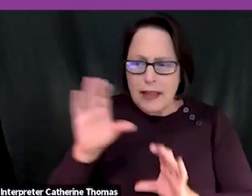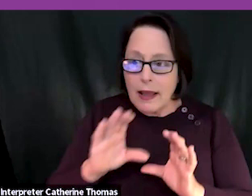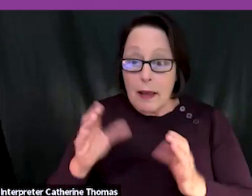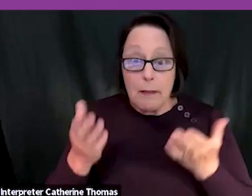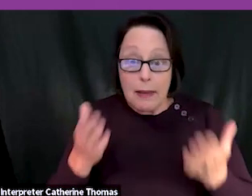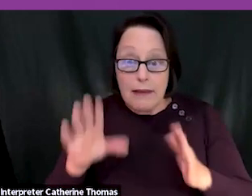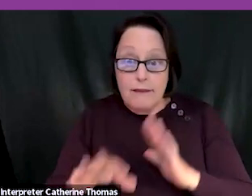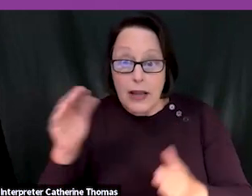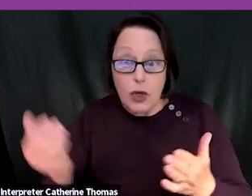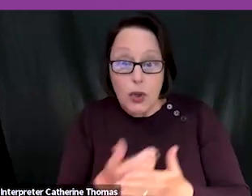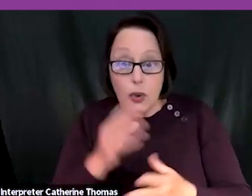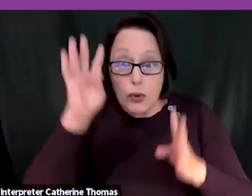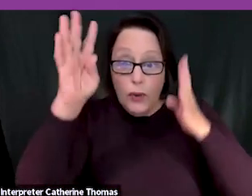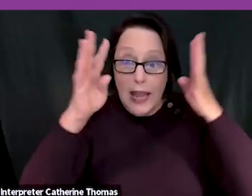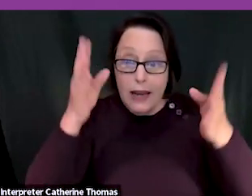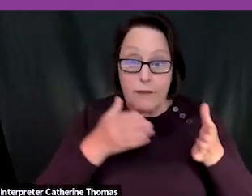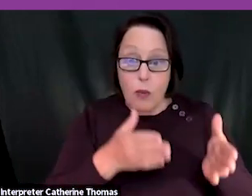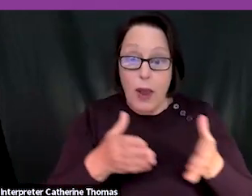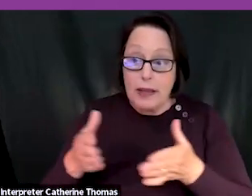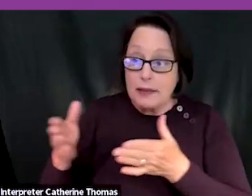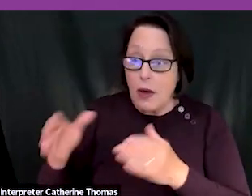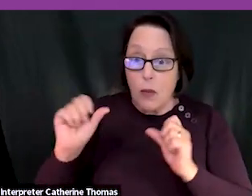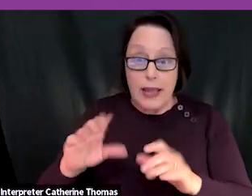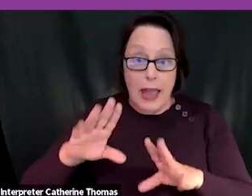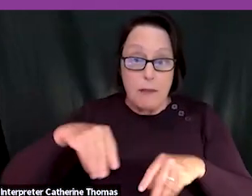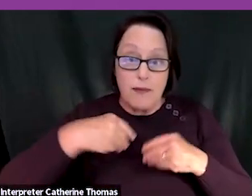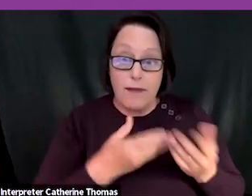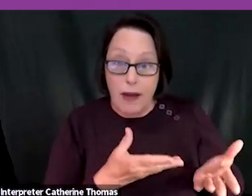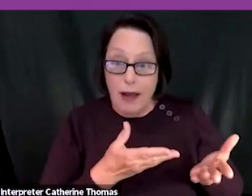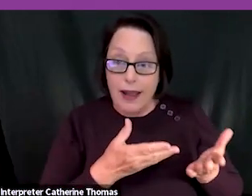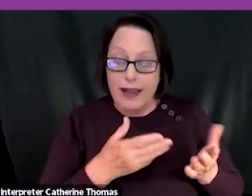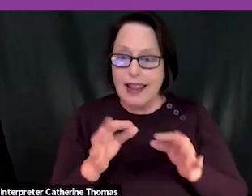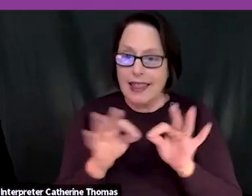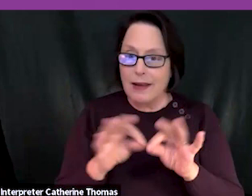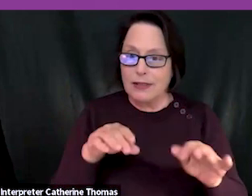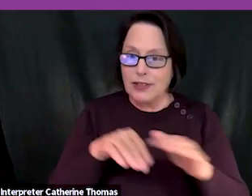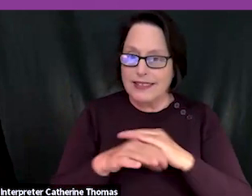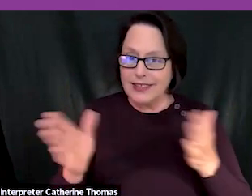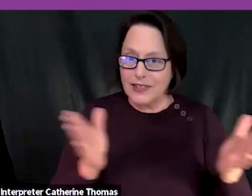creative ways for providing our language access services.